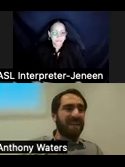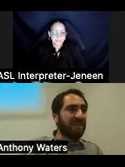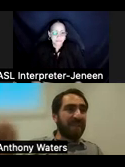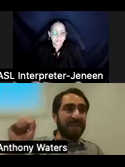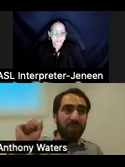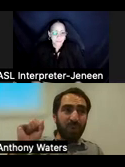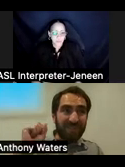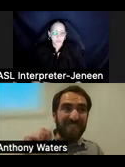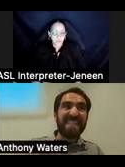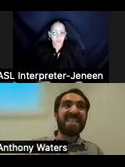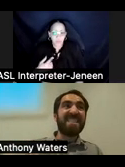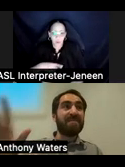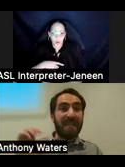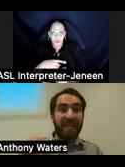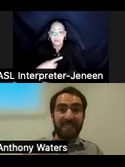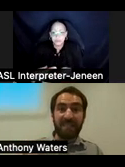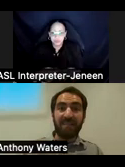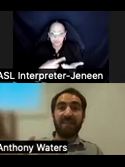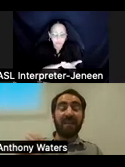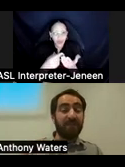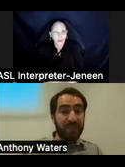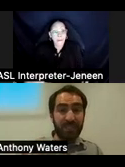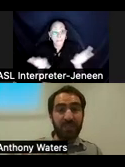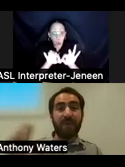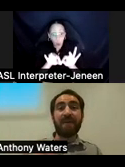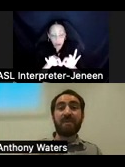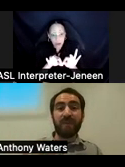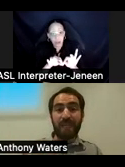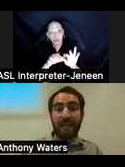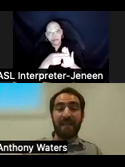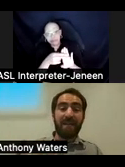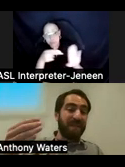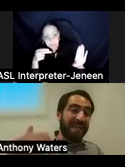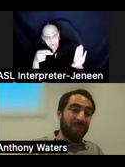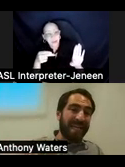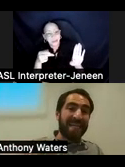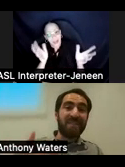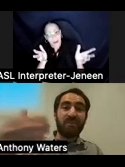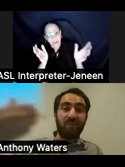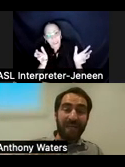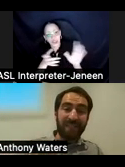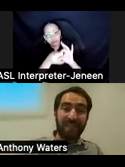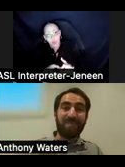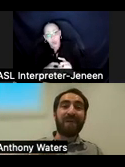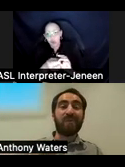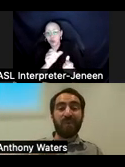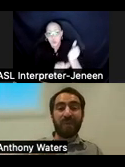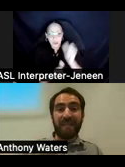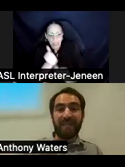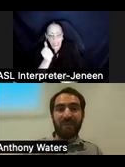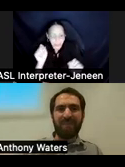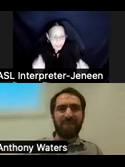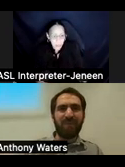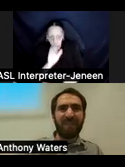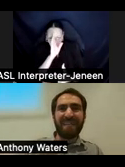We talked about the importance of destigmatizing conversation around suicide, being able to ask directly about